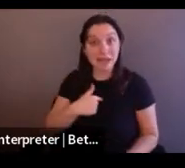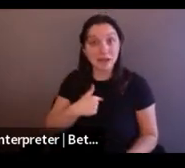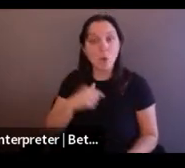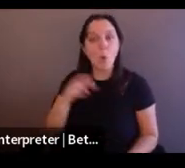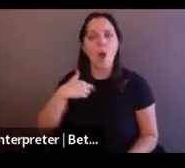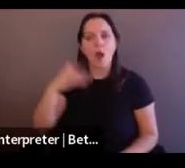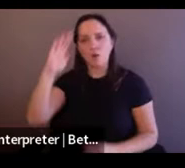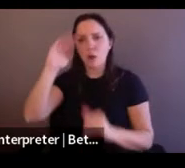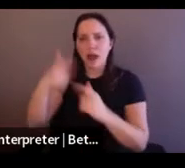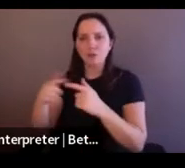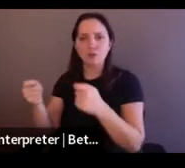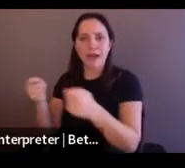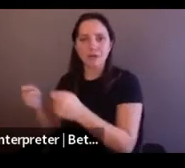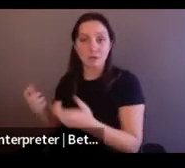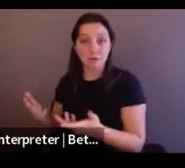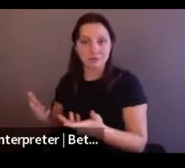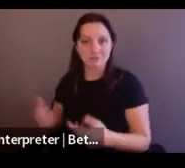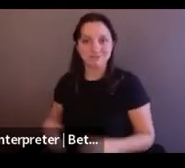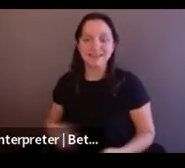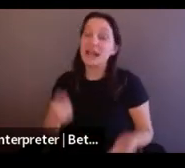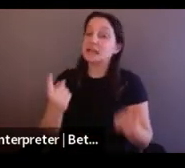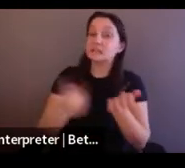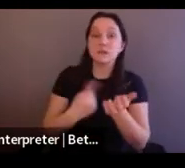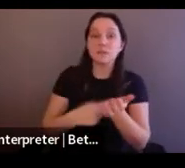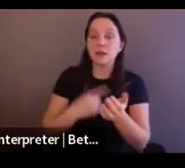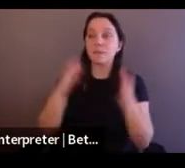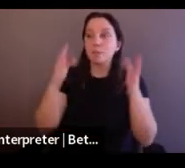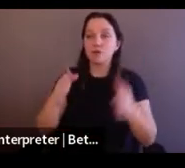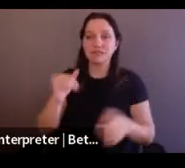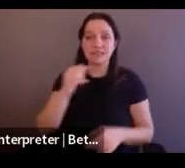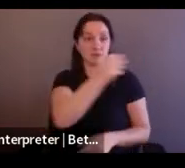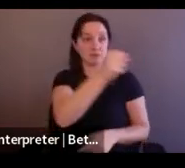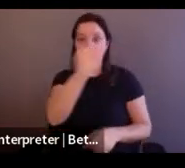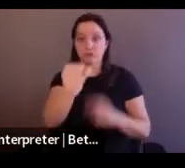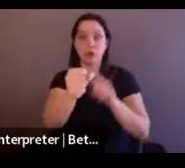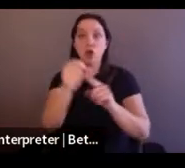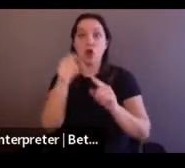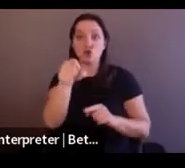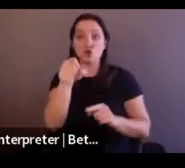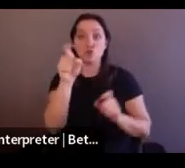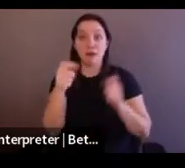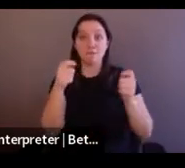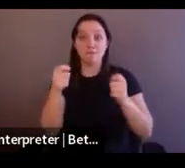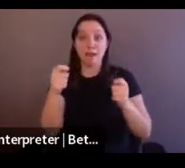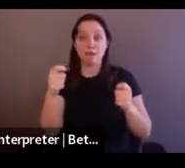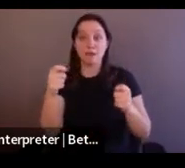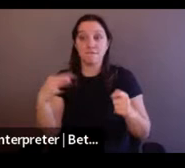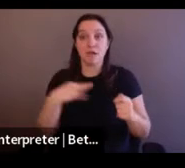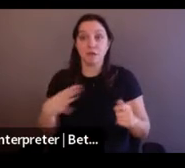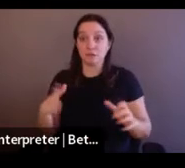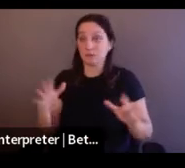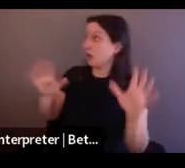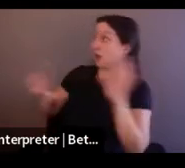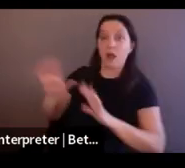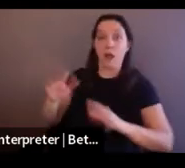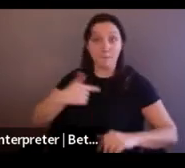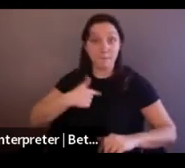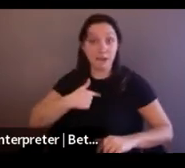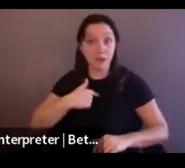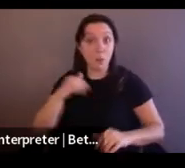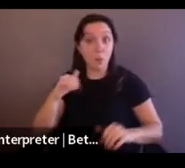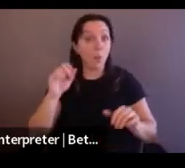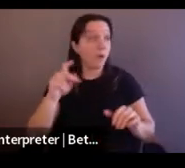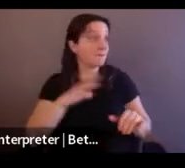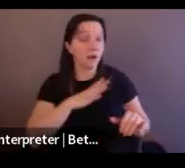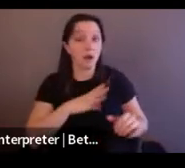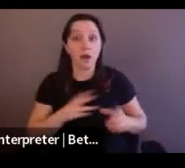are operating on the fly, and sometimes it's just, hey, you know, your role is now to manage these volunteers. And that's great. Sometimes we do need to do things in a pinch and